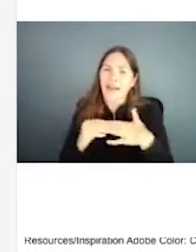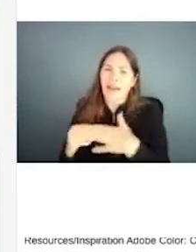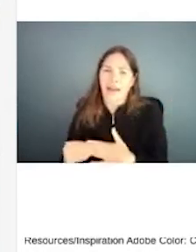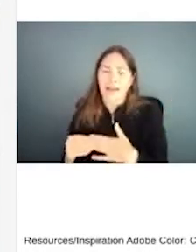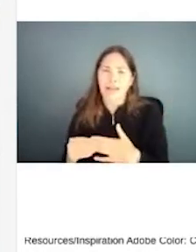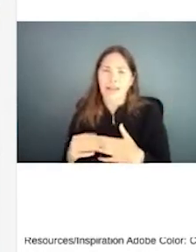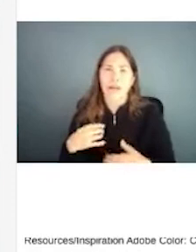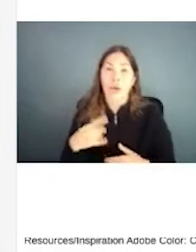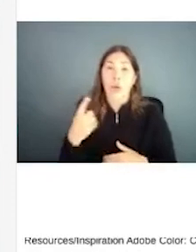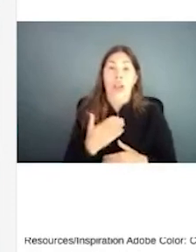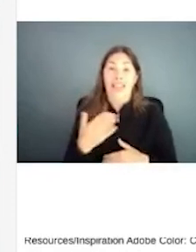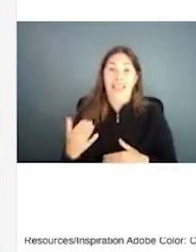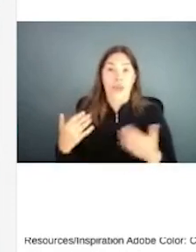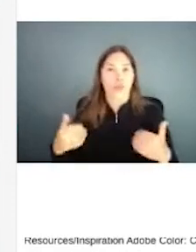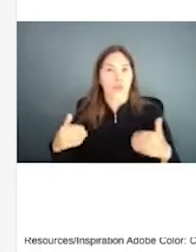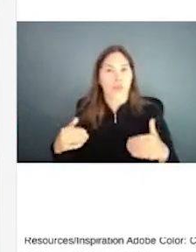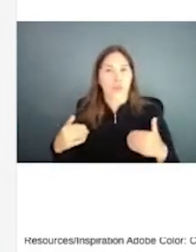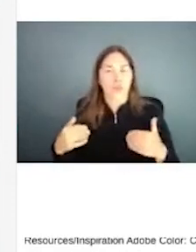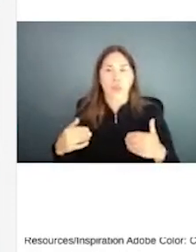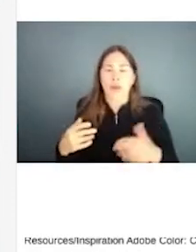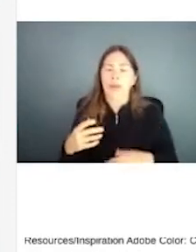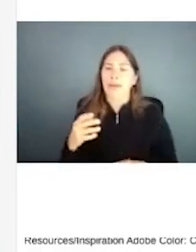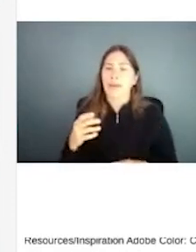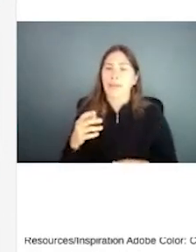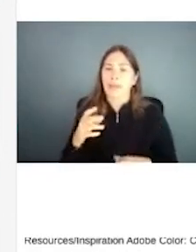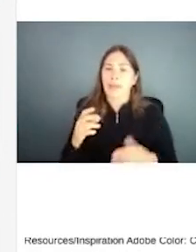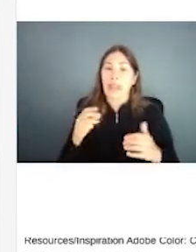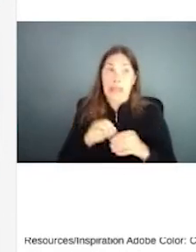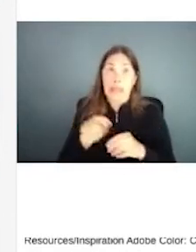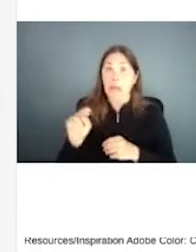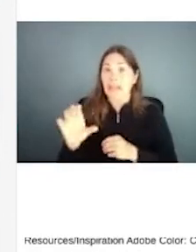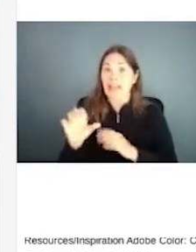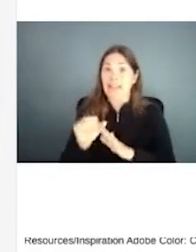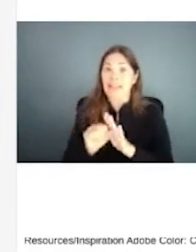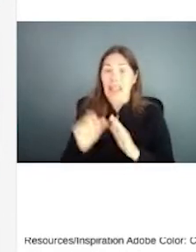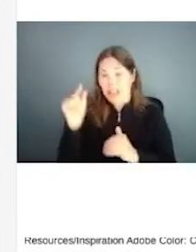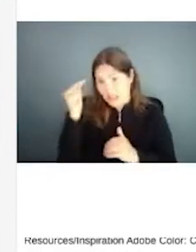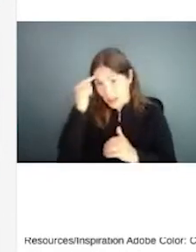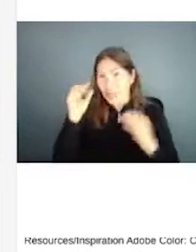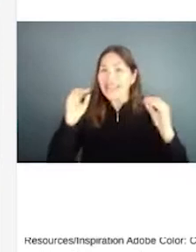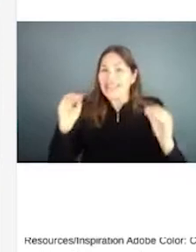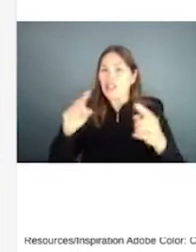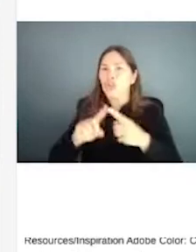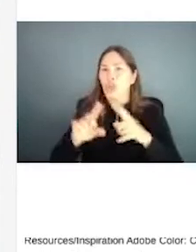One of the things that's hot in all of North Carolina state government today is teaching to the